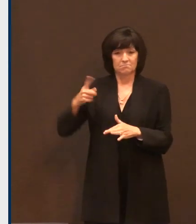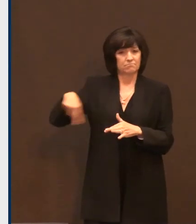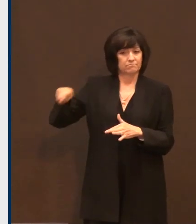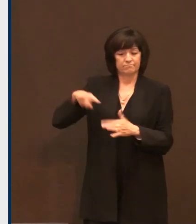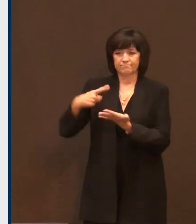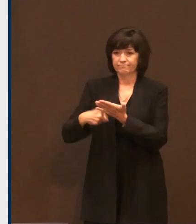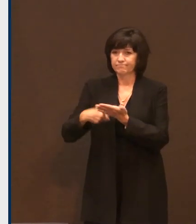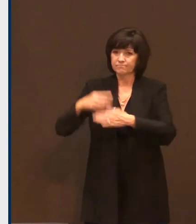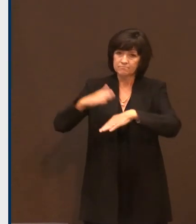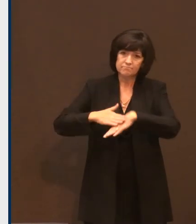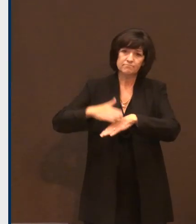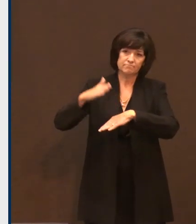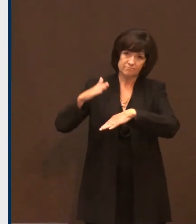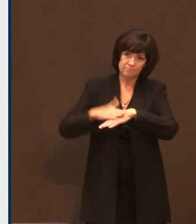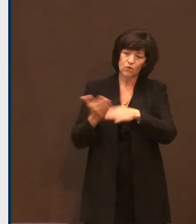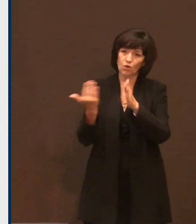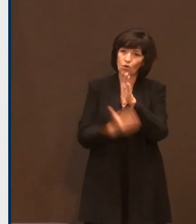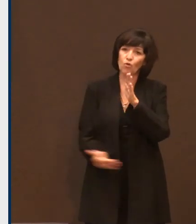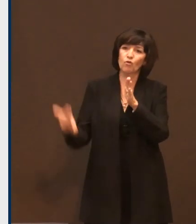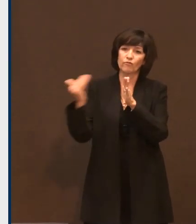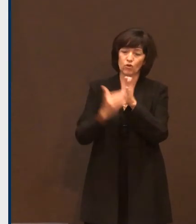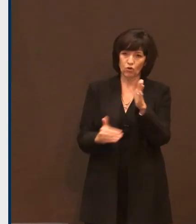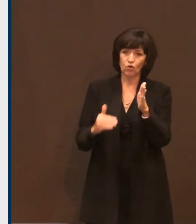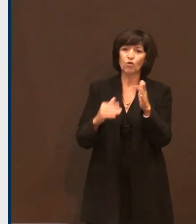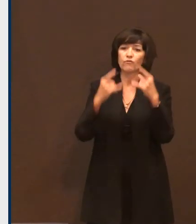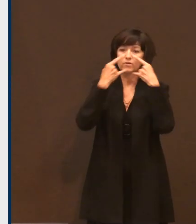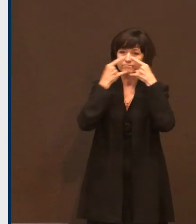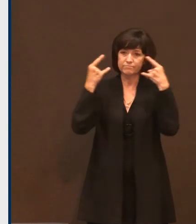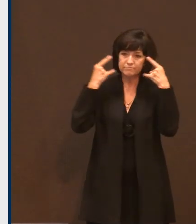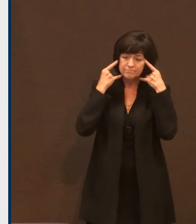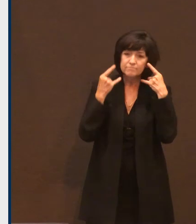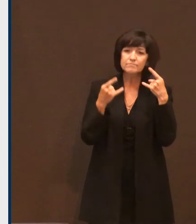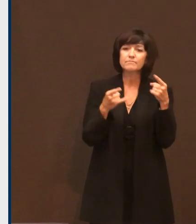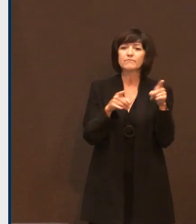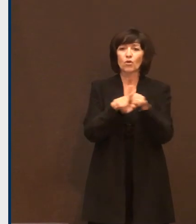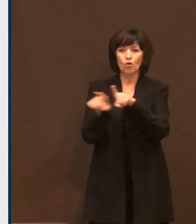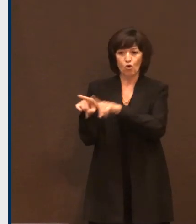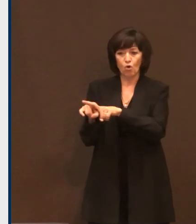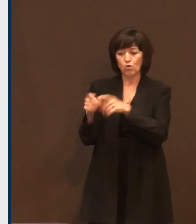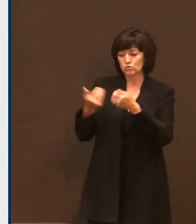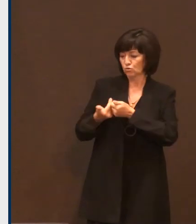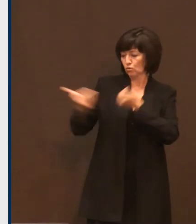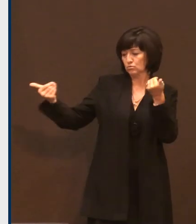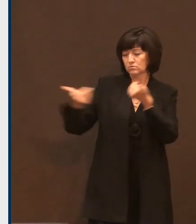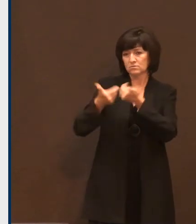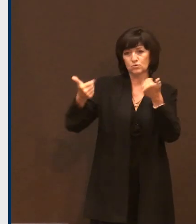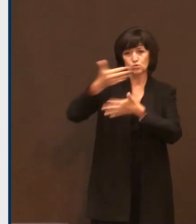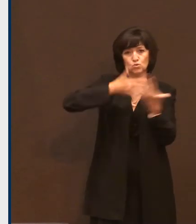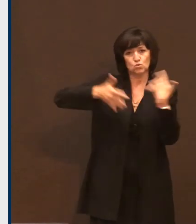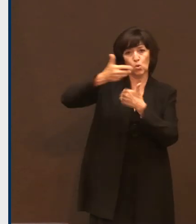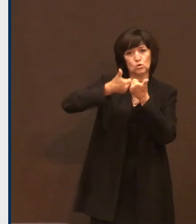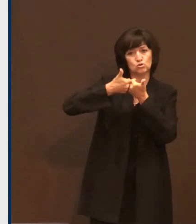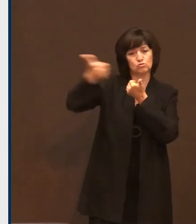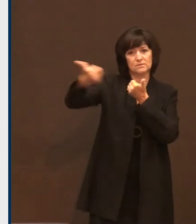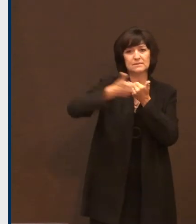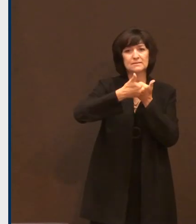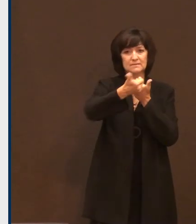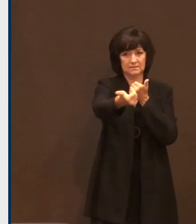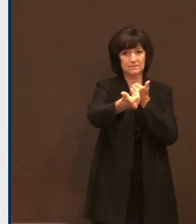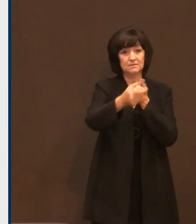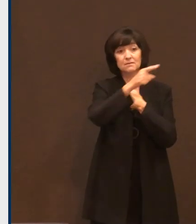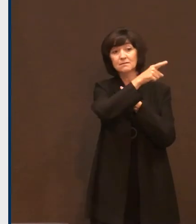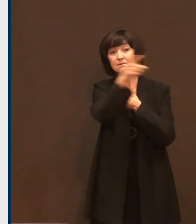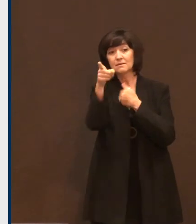coverings, and keep social distance. So all these states that are experiencing outbreaks, that's